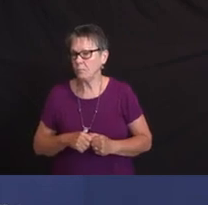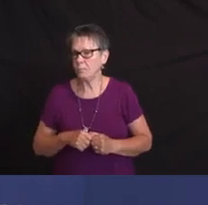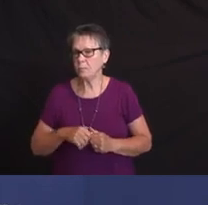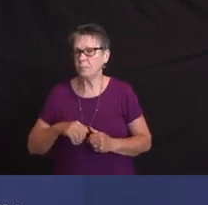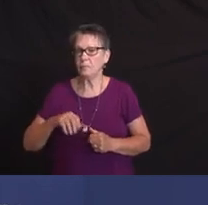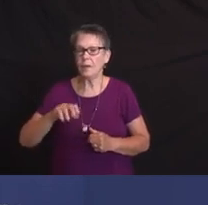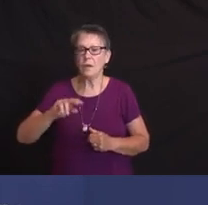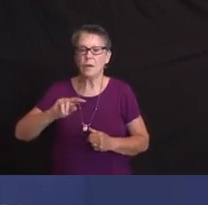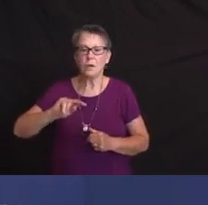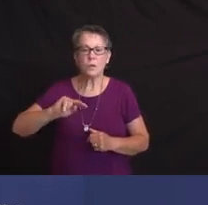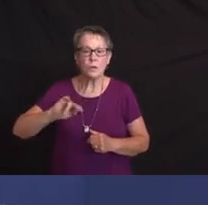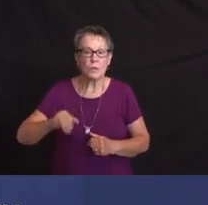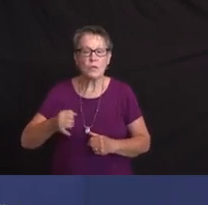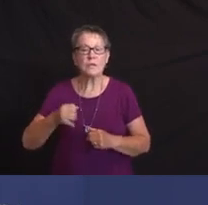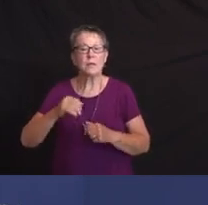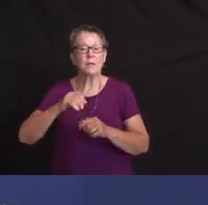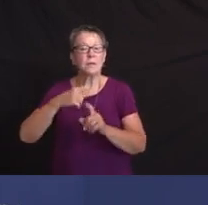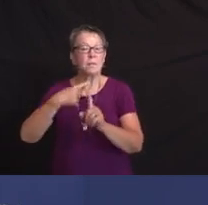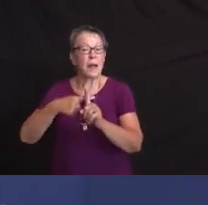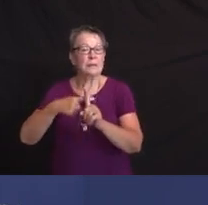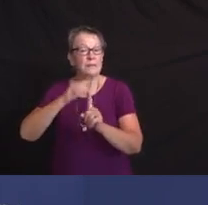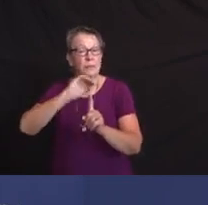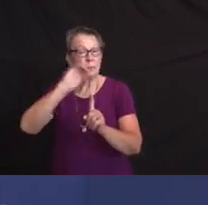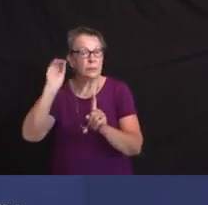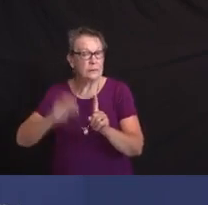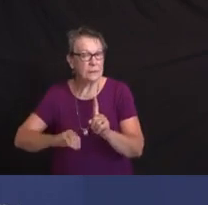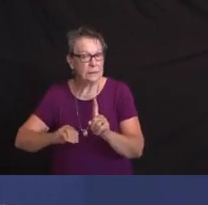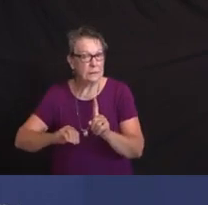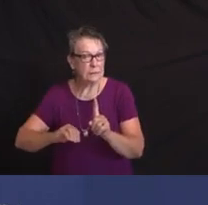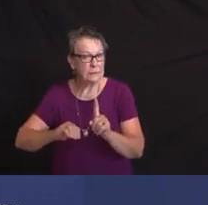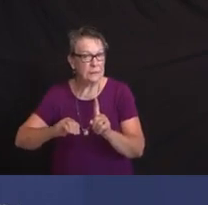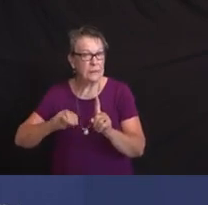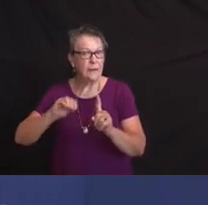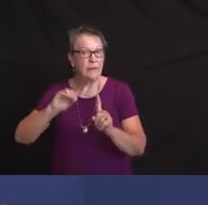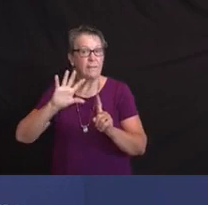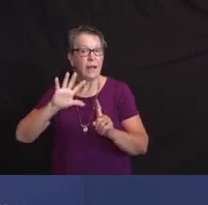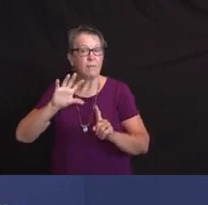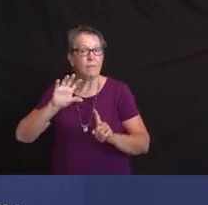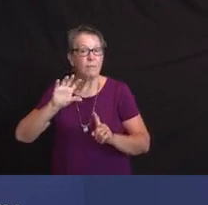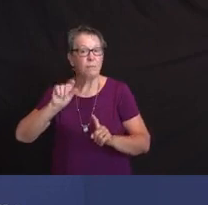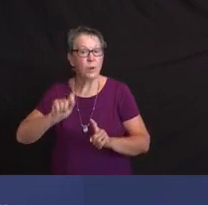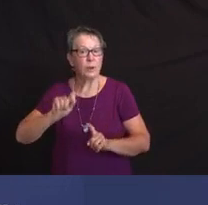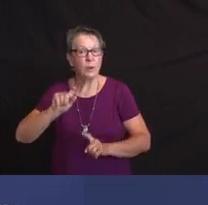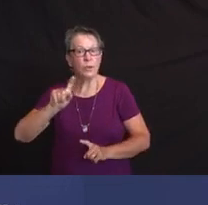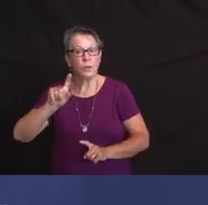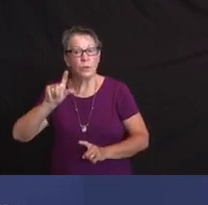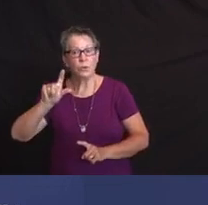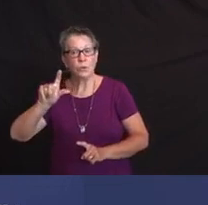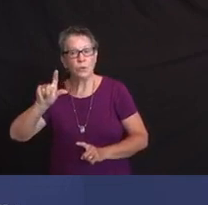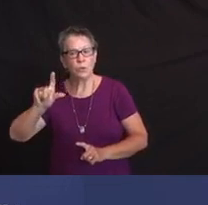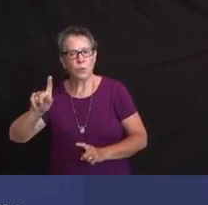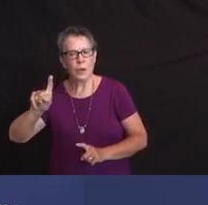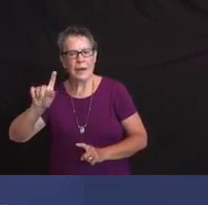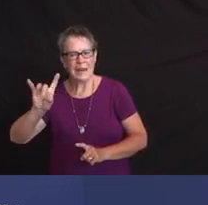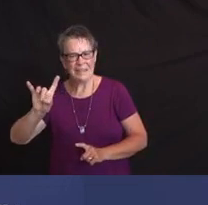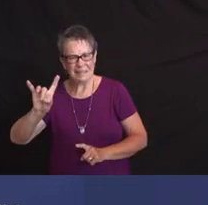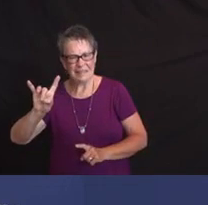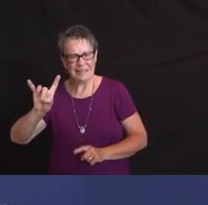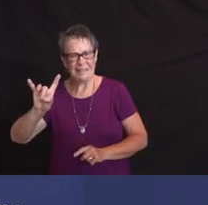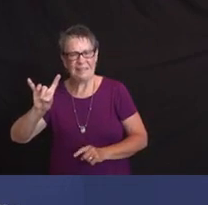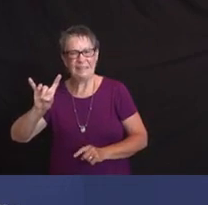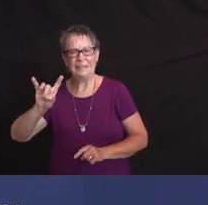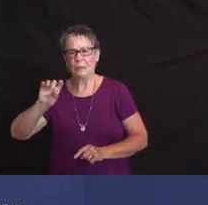July 29th is 5.18%. The northern part of the state,